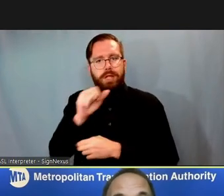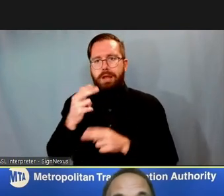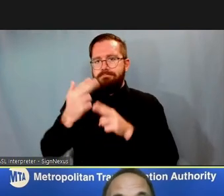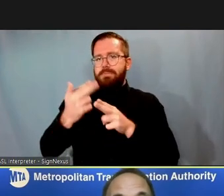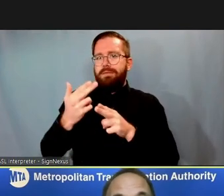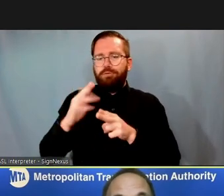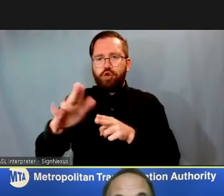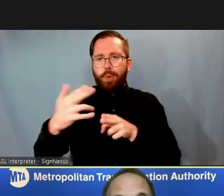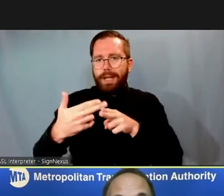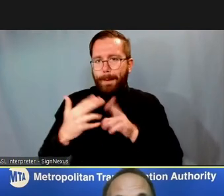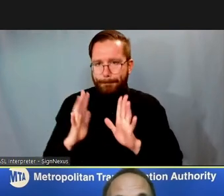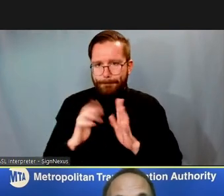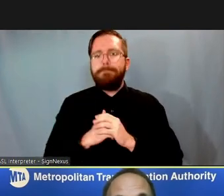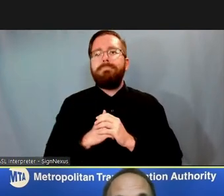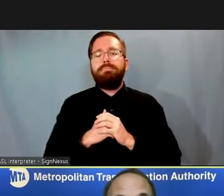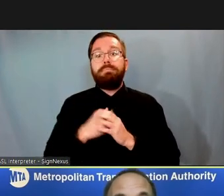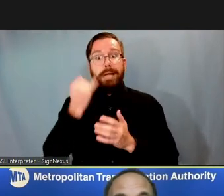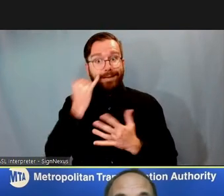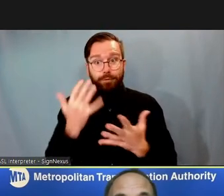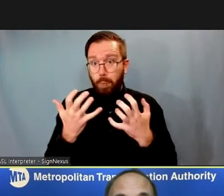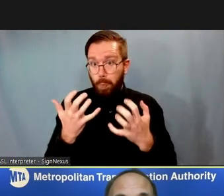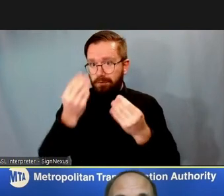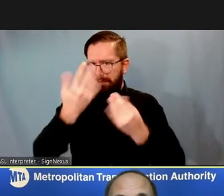and we will give you further instructions